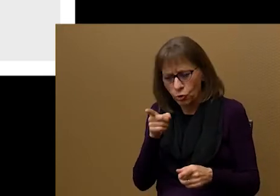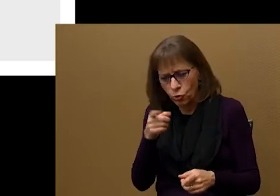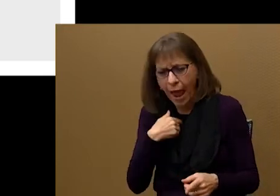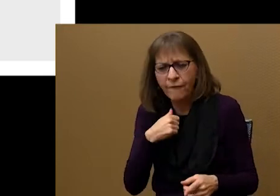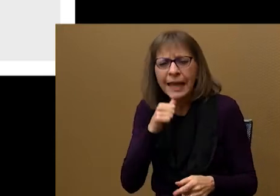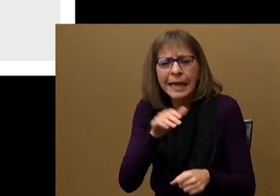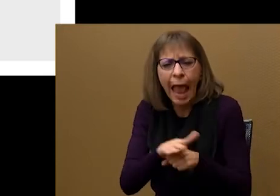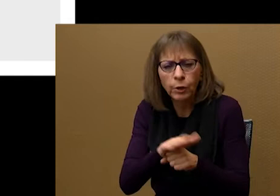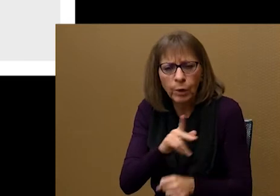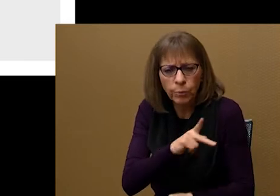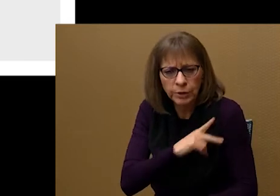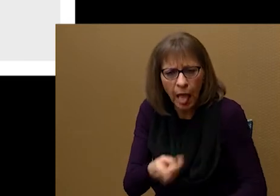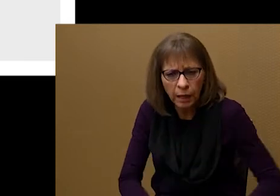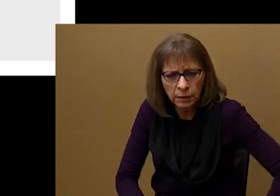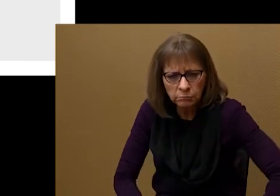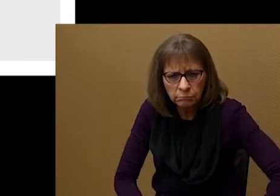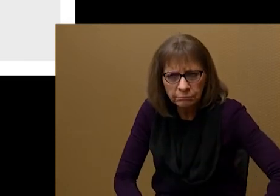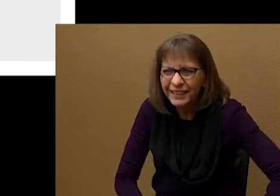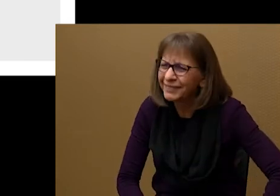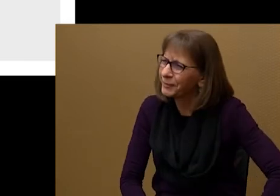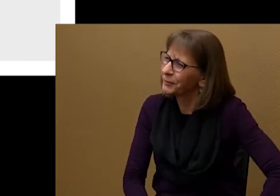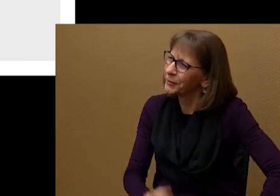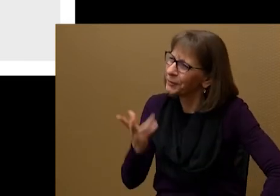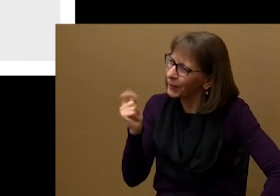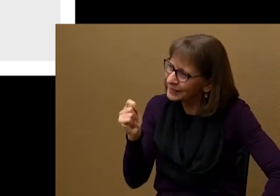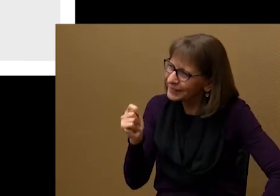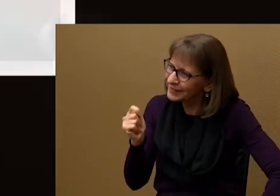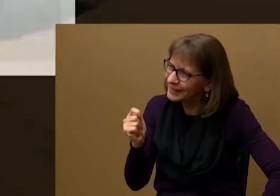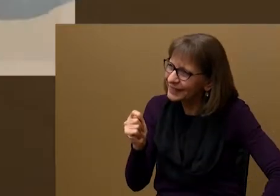this, you've got inadequate personality.